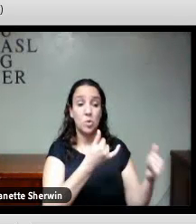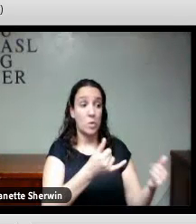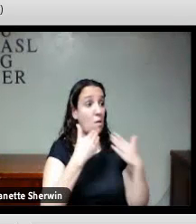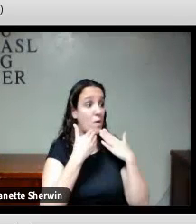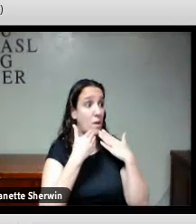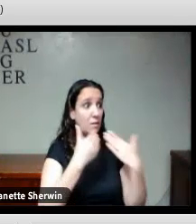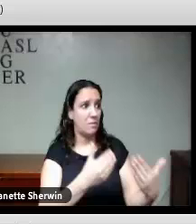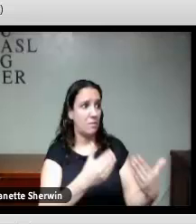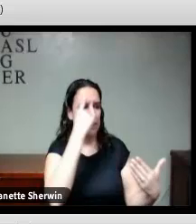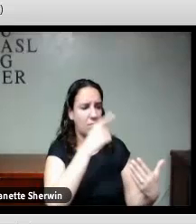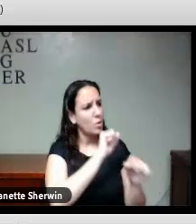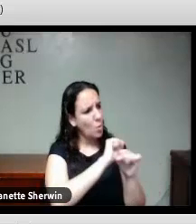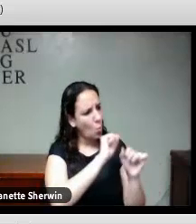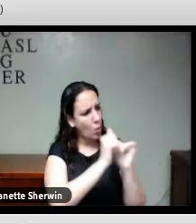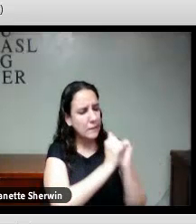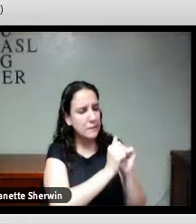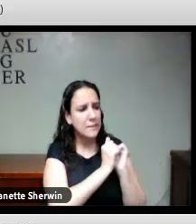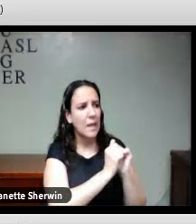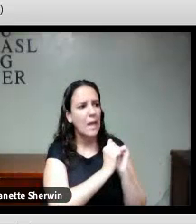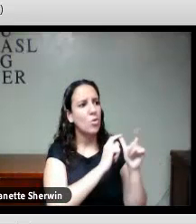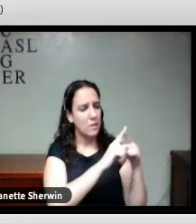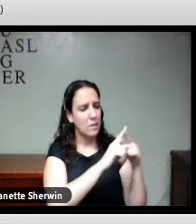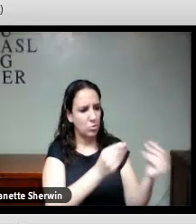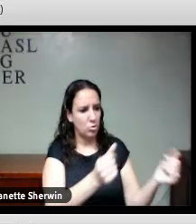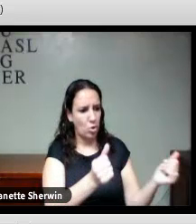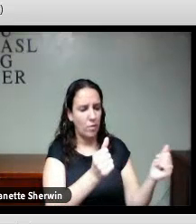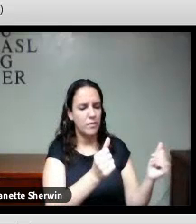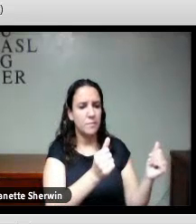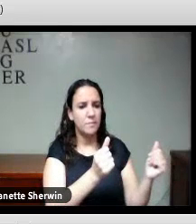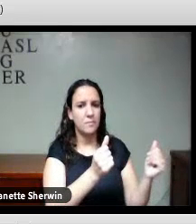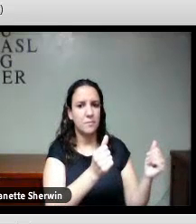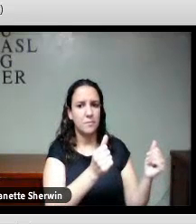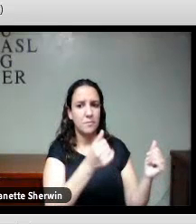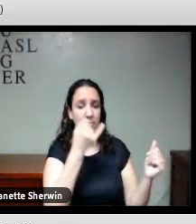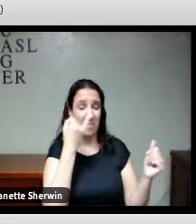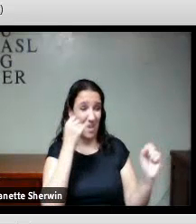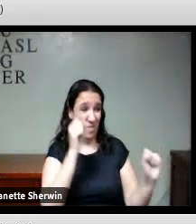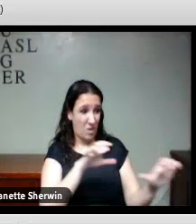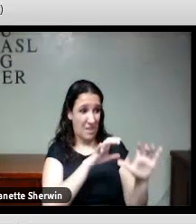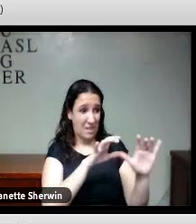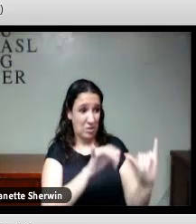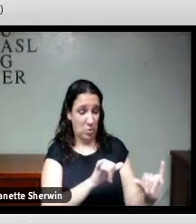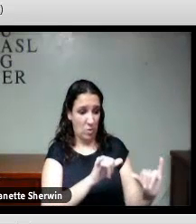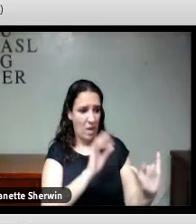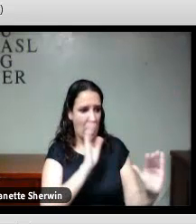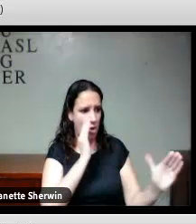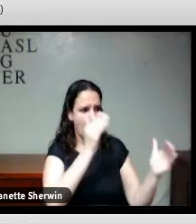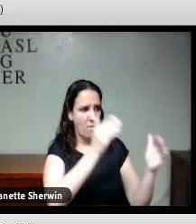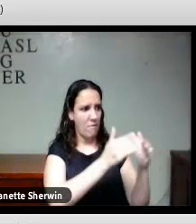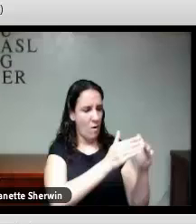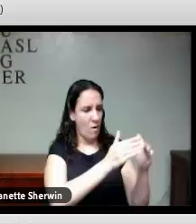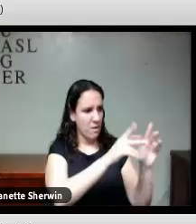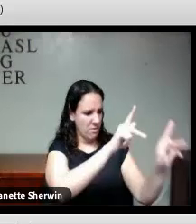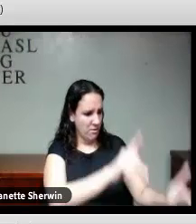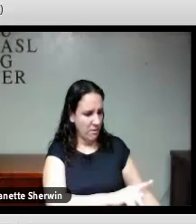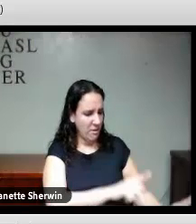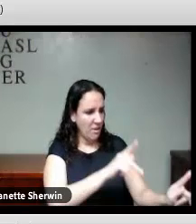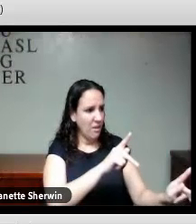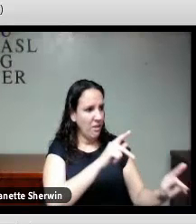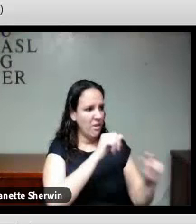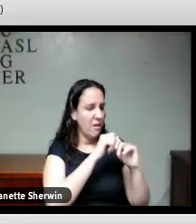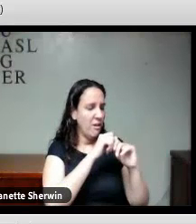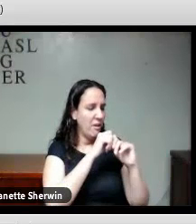for working together with us to resolve it. If we are able to do that and we've actually focused on them during this interaction and we've been able to thank